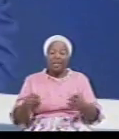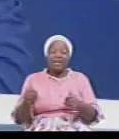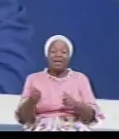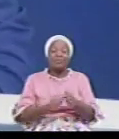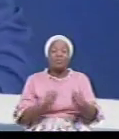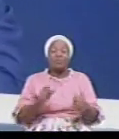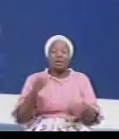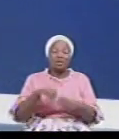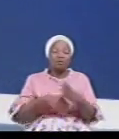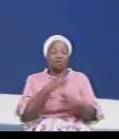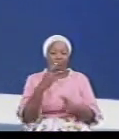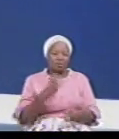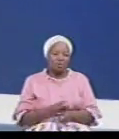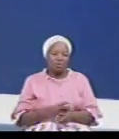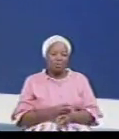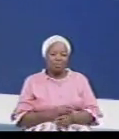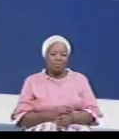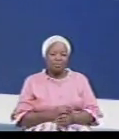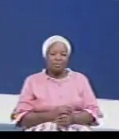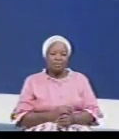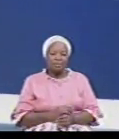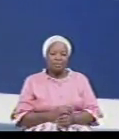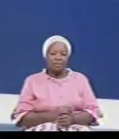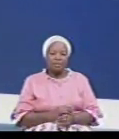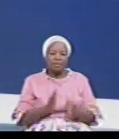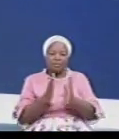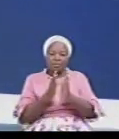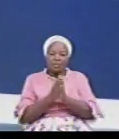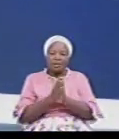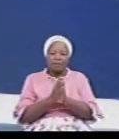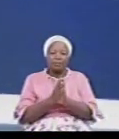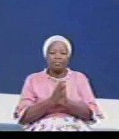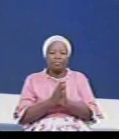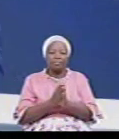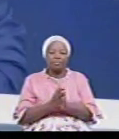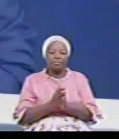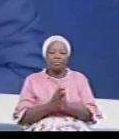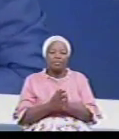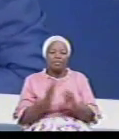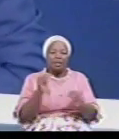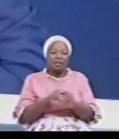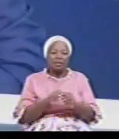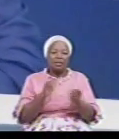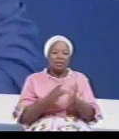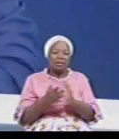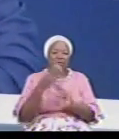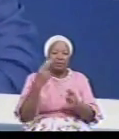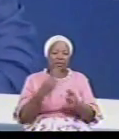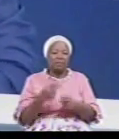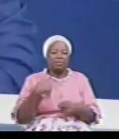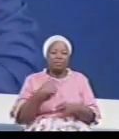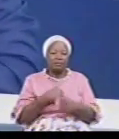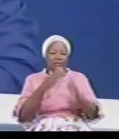behold. It is a sight to behold. In Jesus' name we pray.